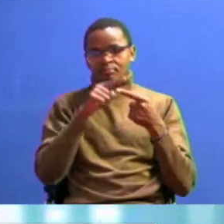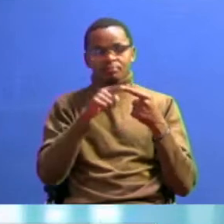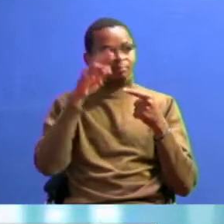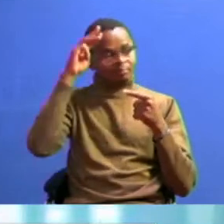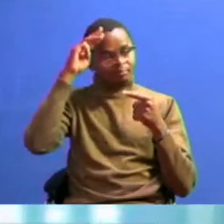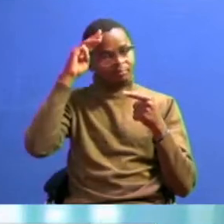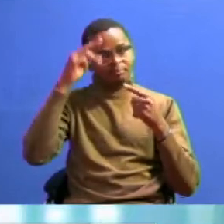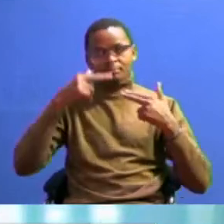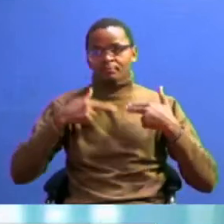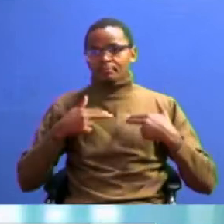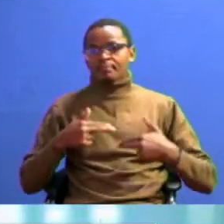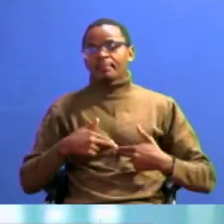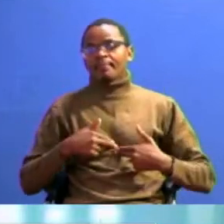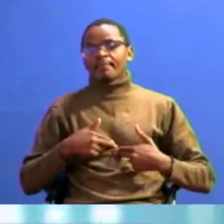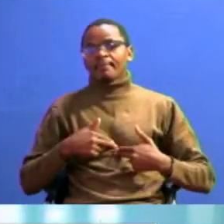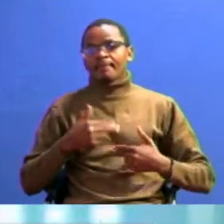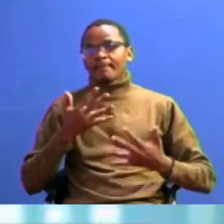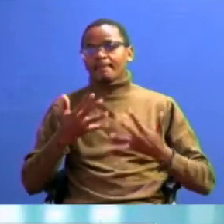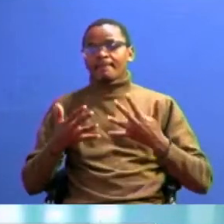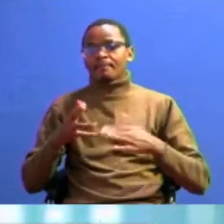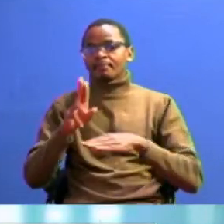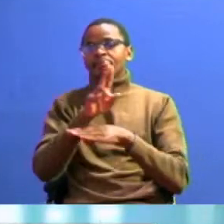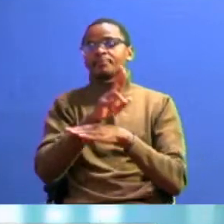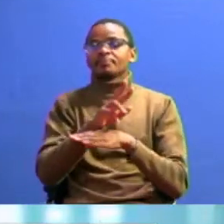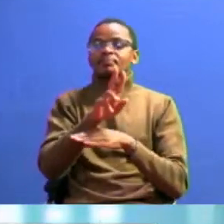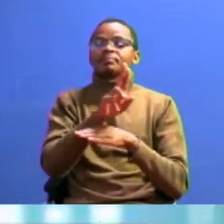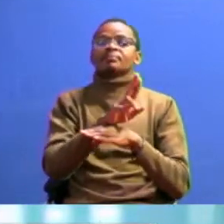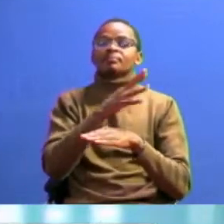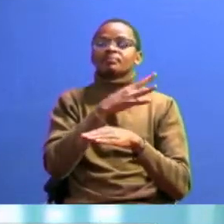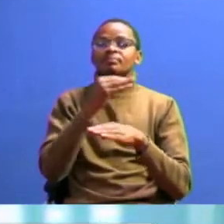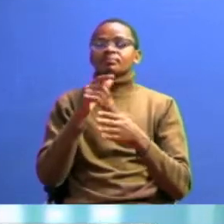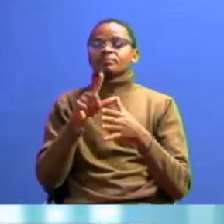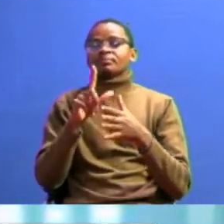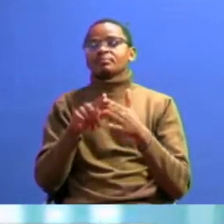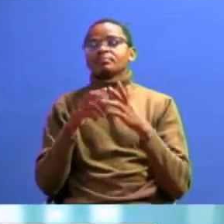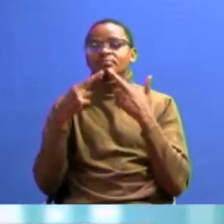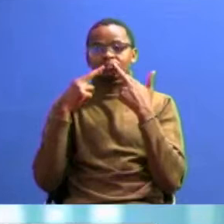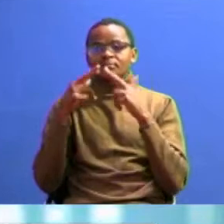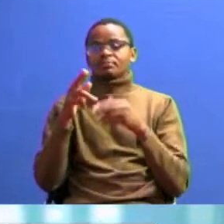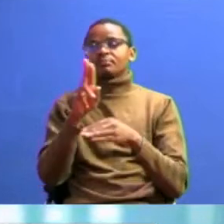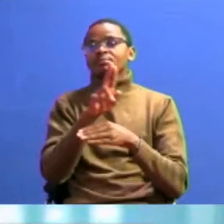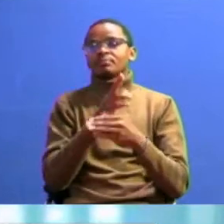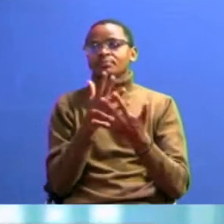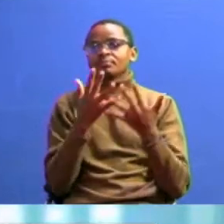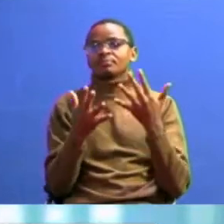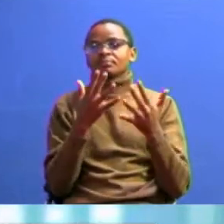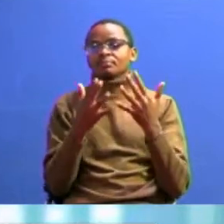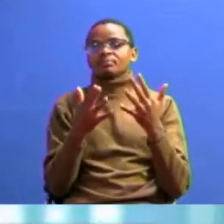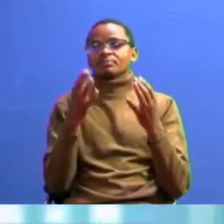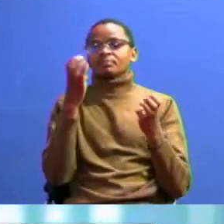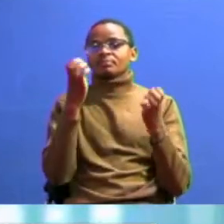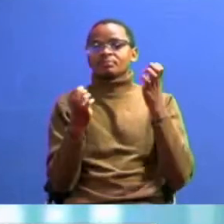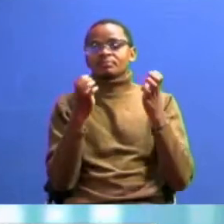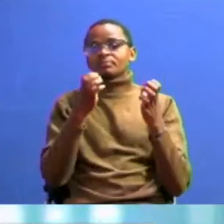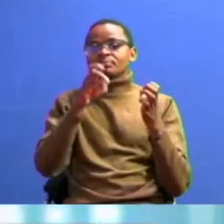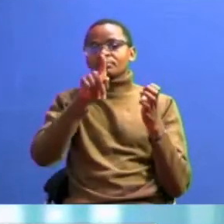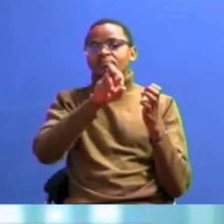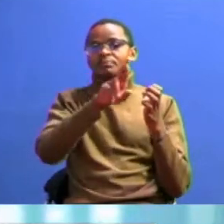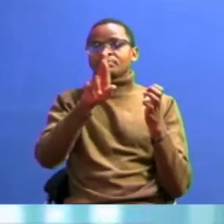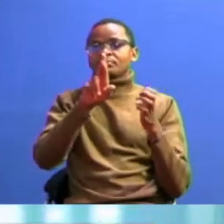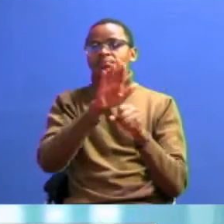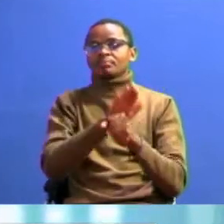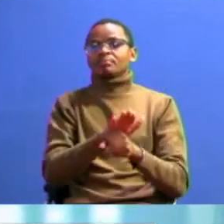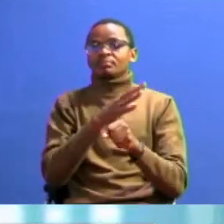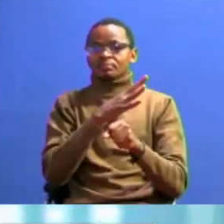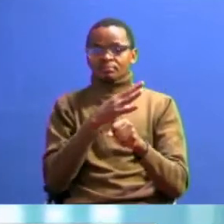health may actually use substances, and as a result of using substances through maybe experimentation, through peer pressure, they end